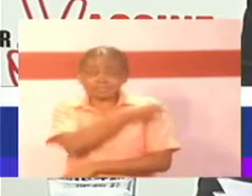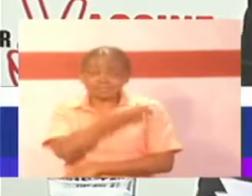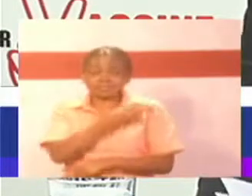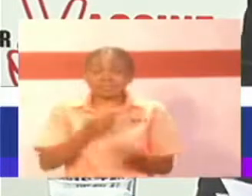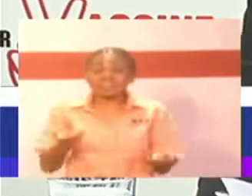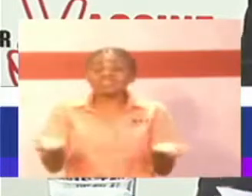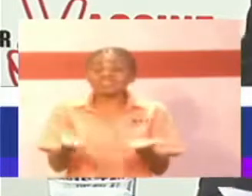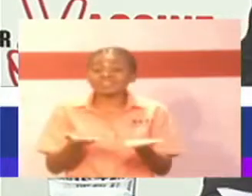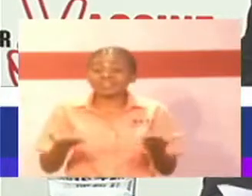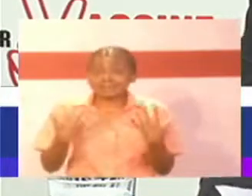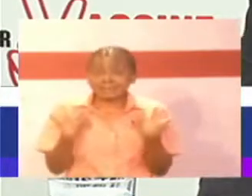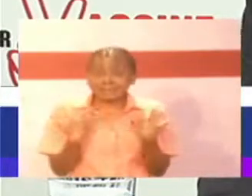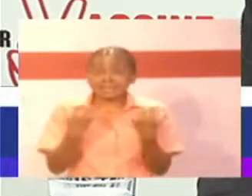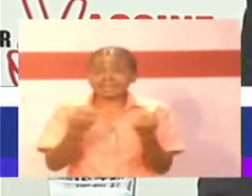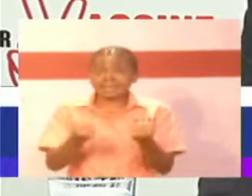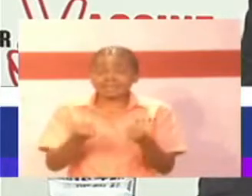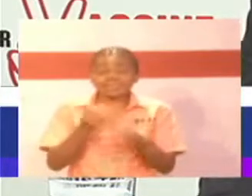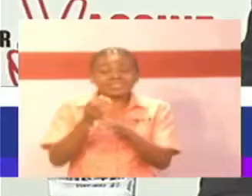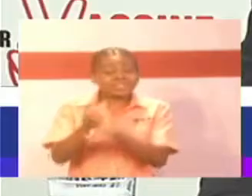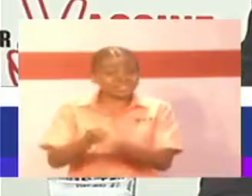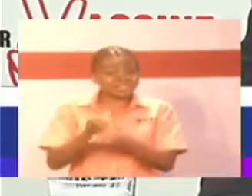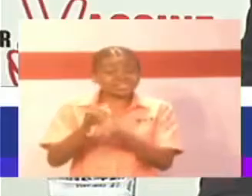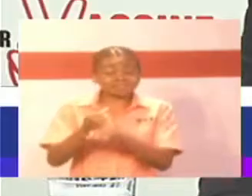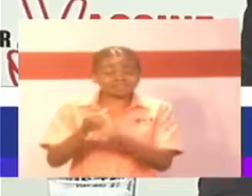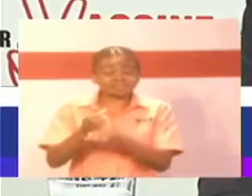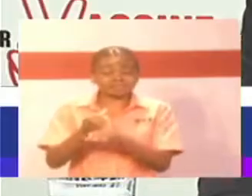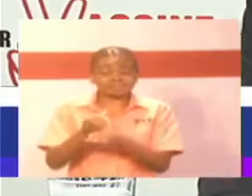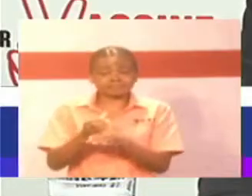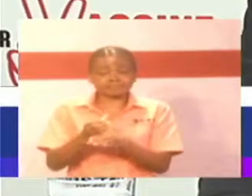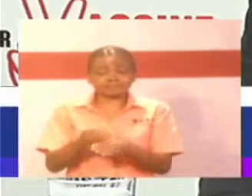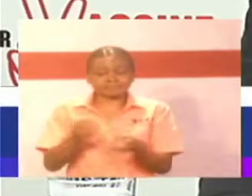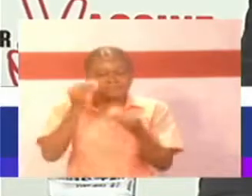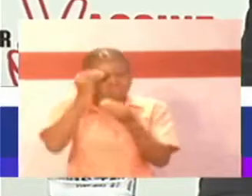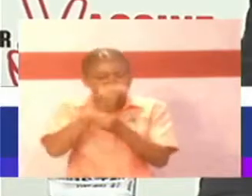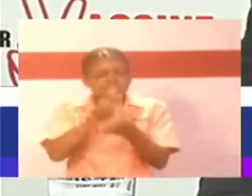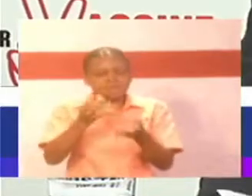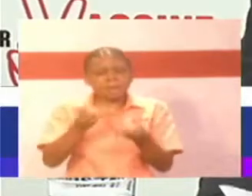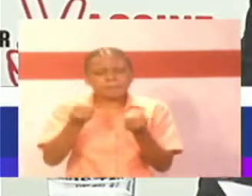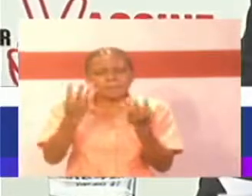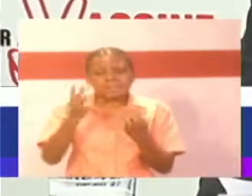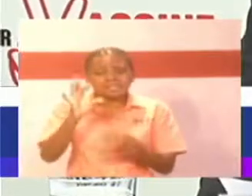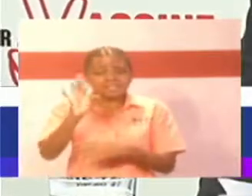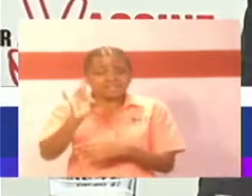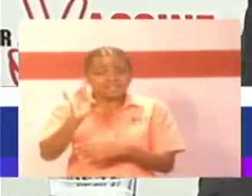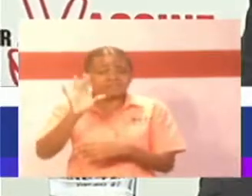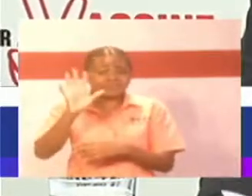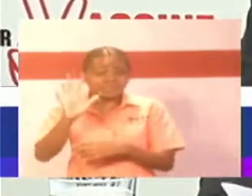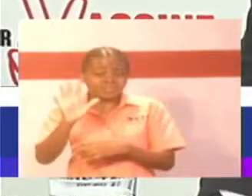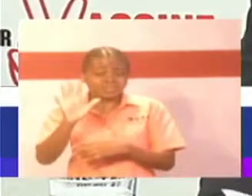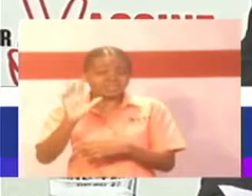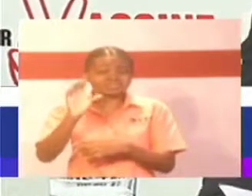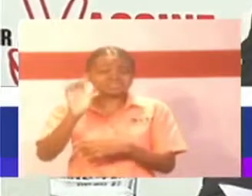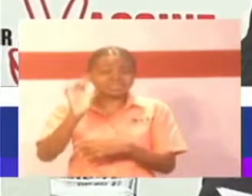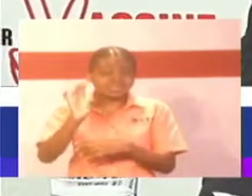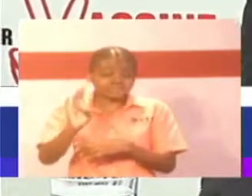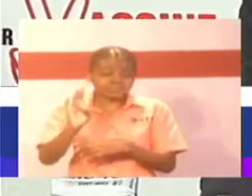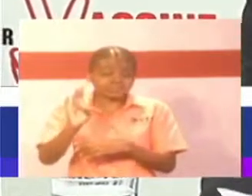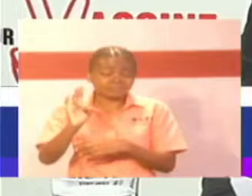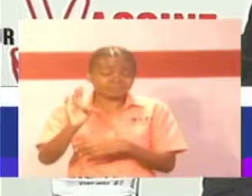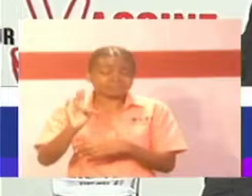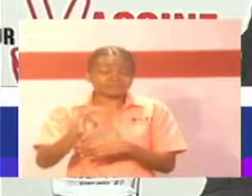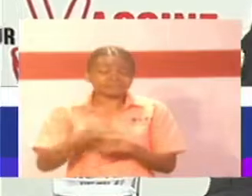system, as well as a recap of Media Release 887 as of 4 p.m. on the 24th of October